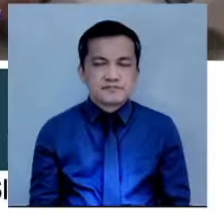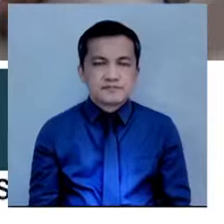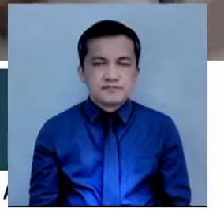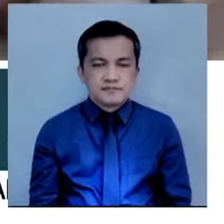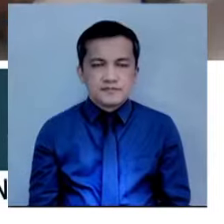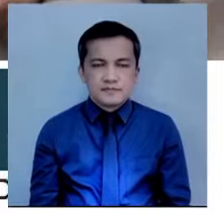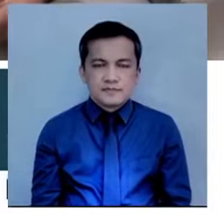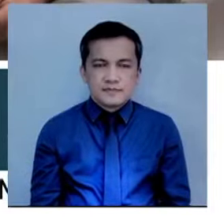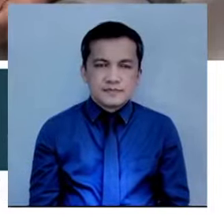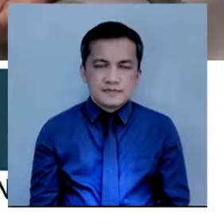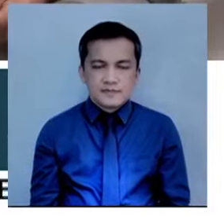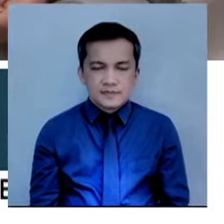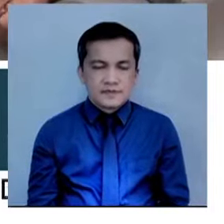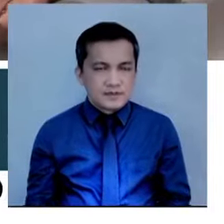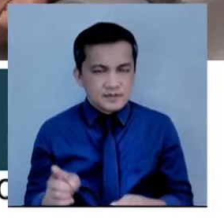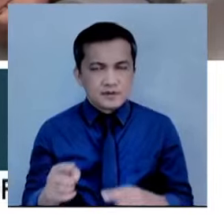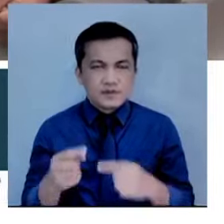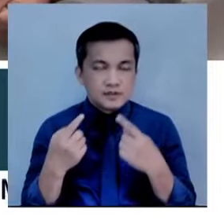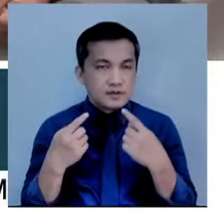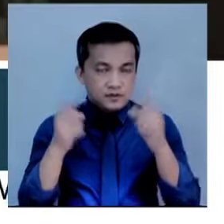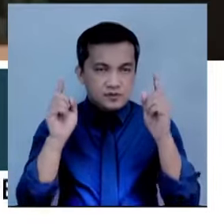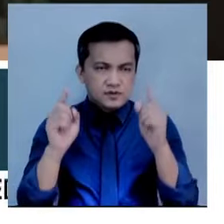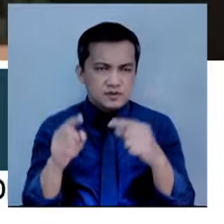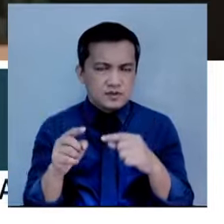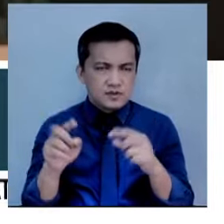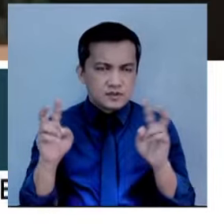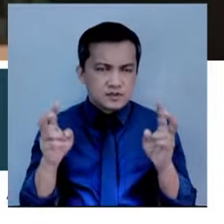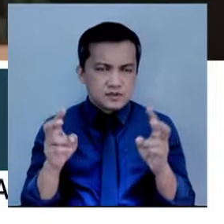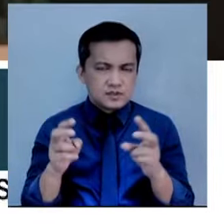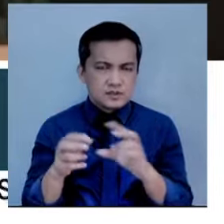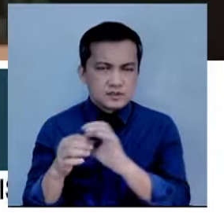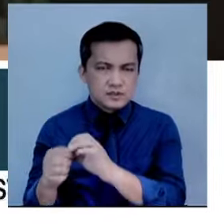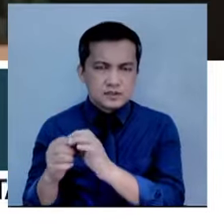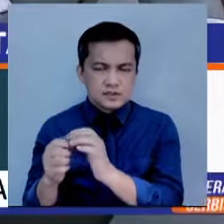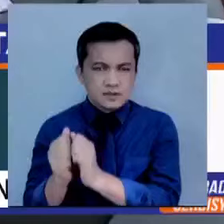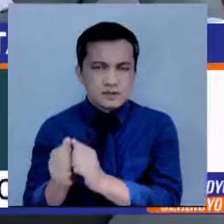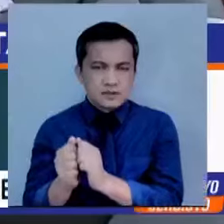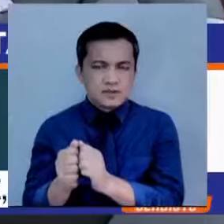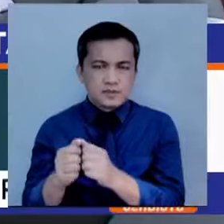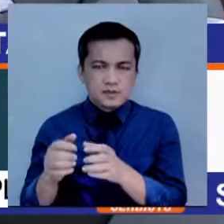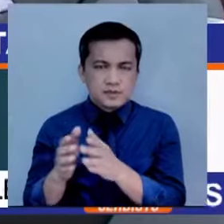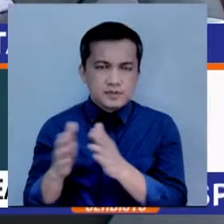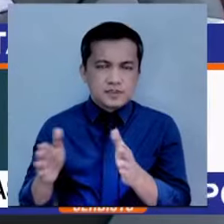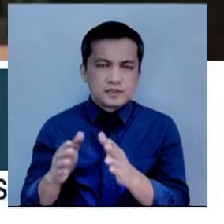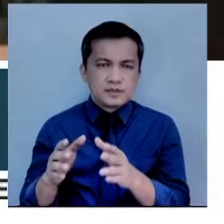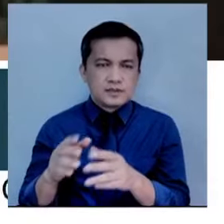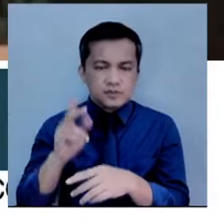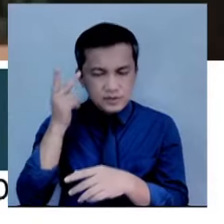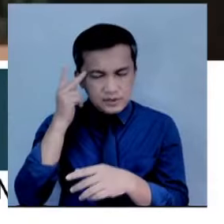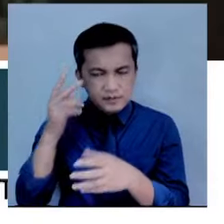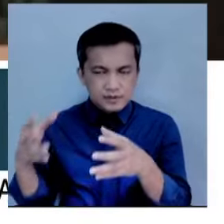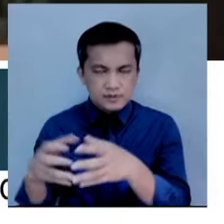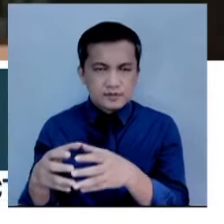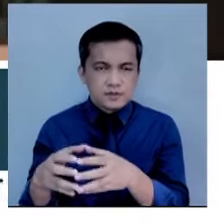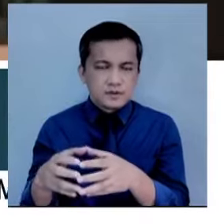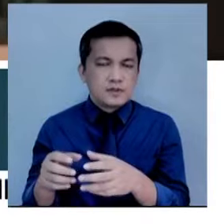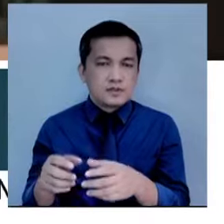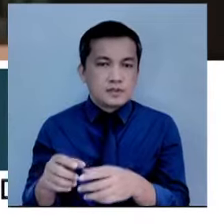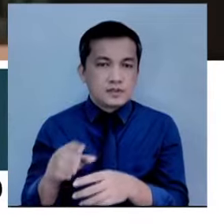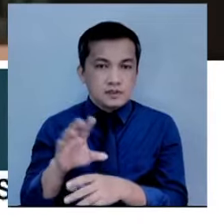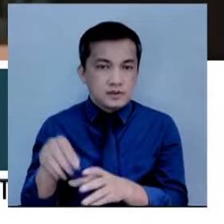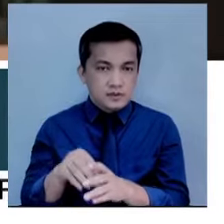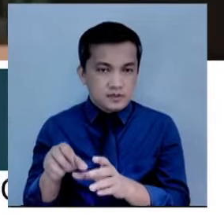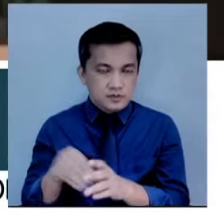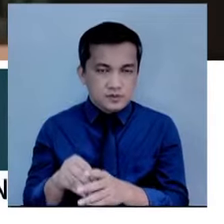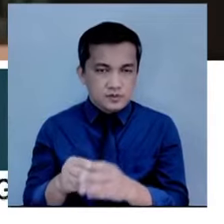Partido Federal has been very, very successful in creating alliances with the major political parties. All the major political parties will be in